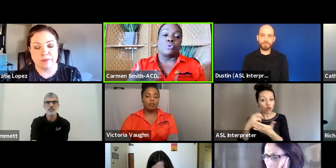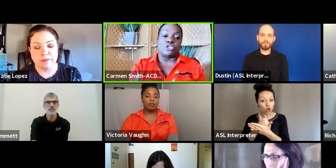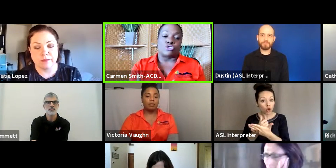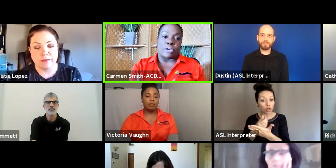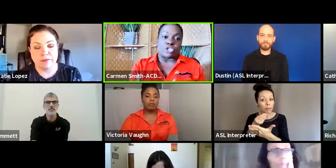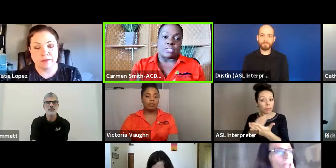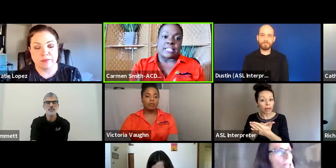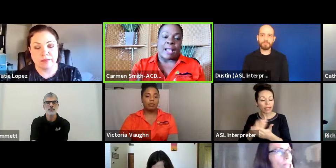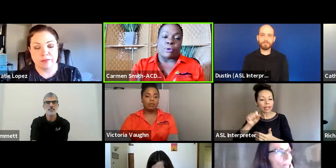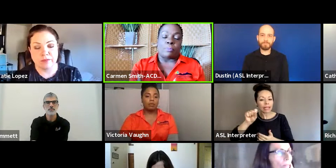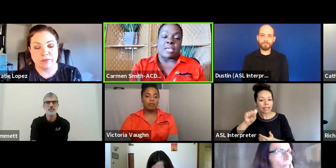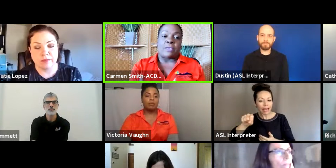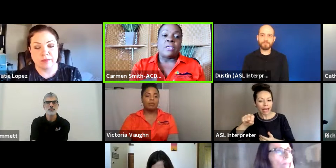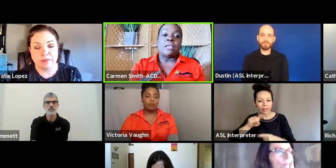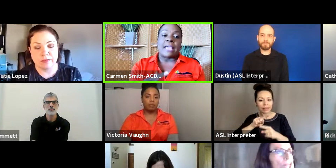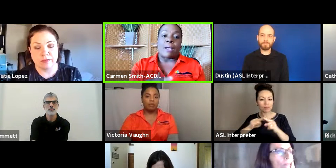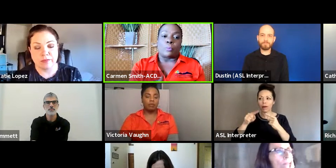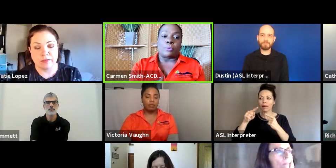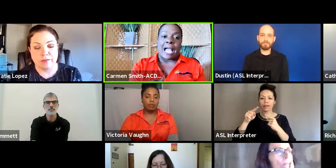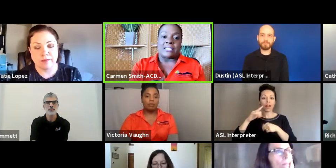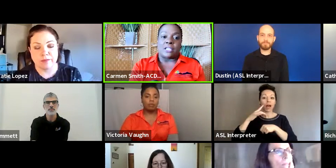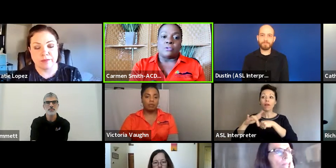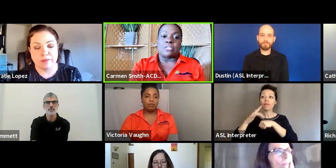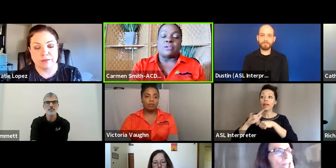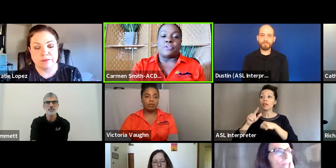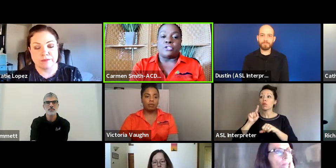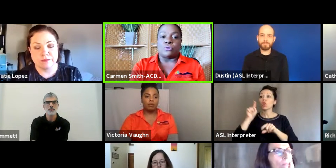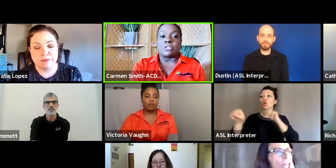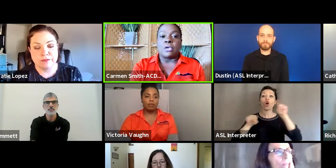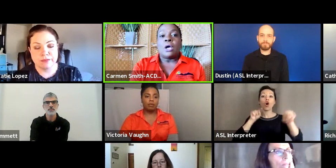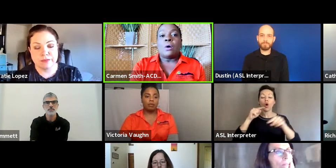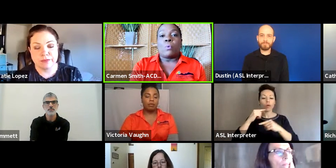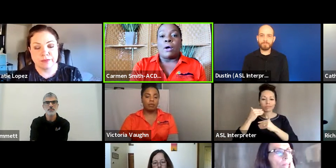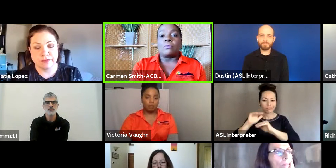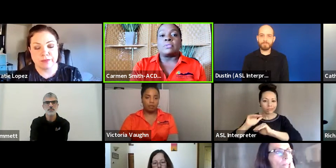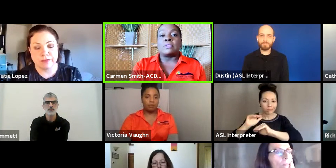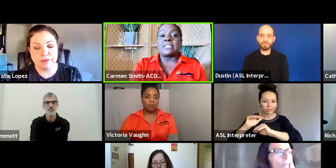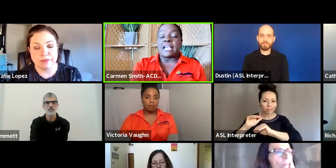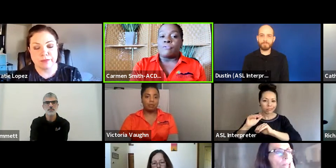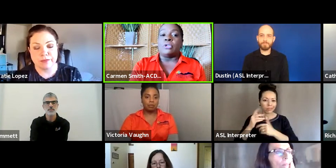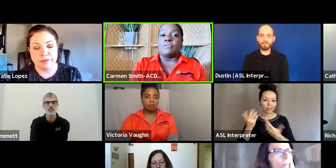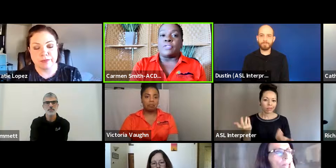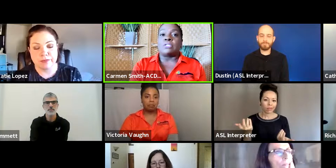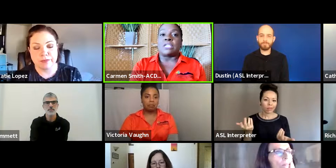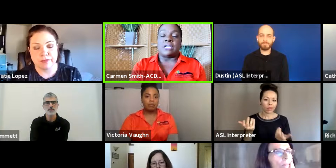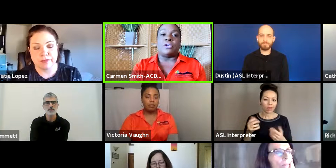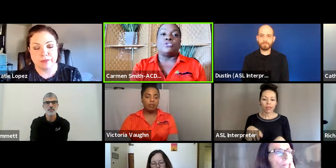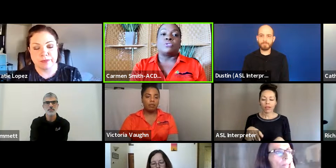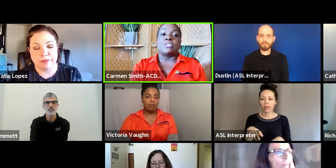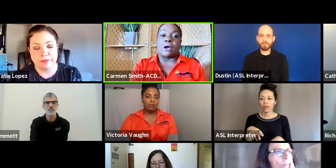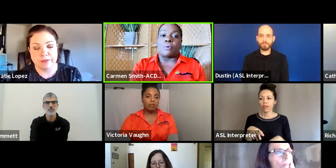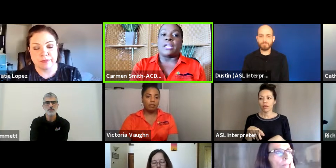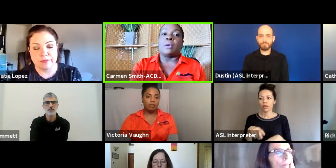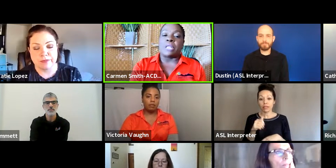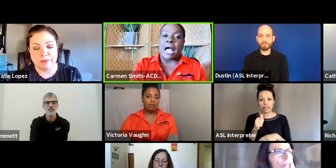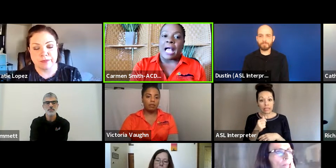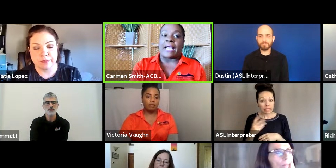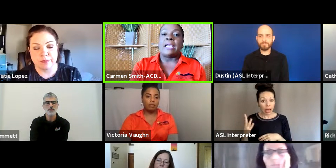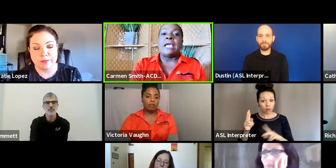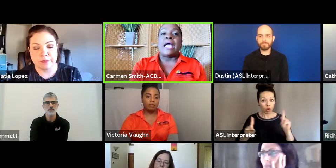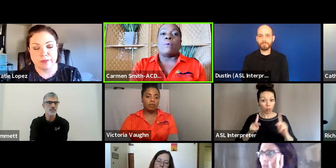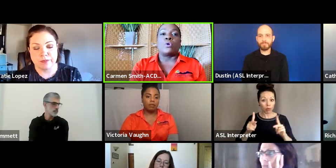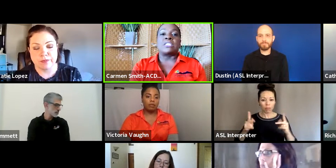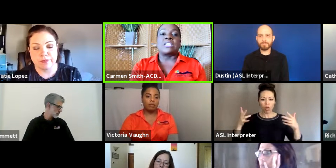are additional restrictions that would apply to those individuals. Well, several of those individuals had